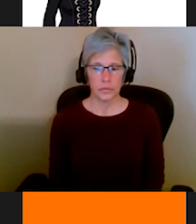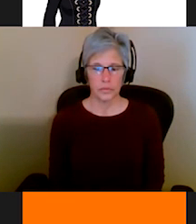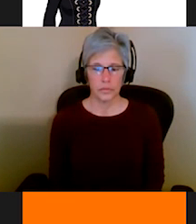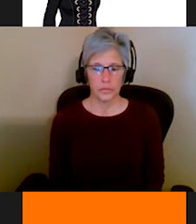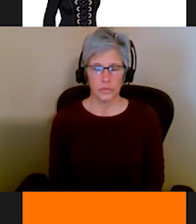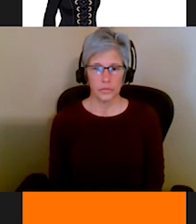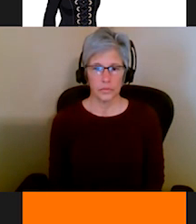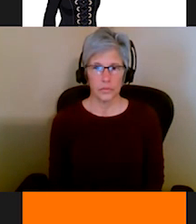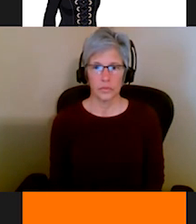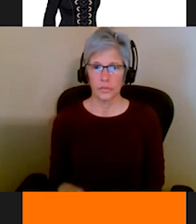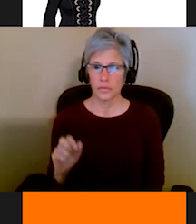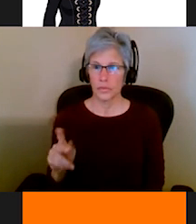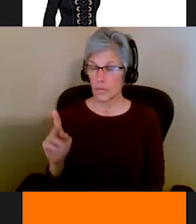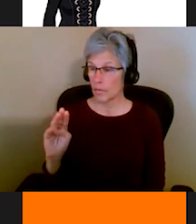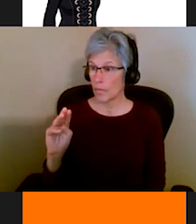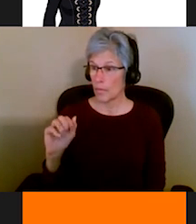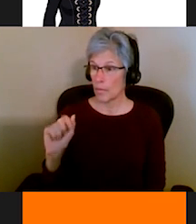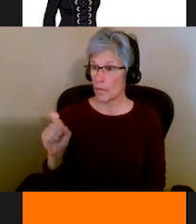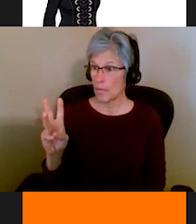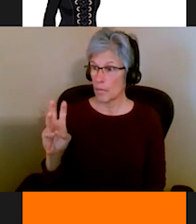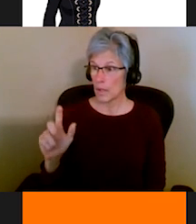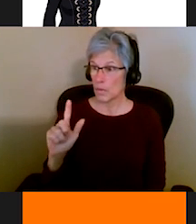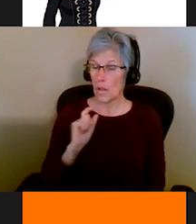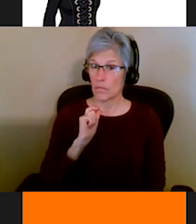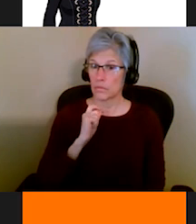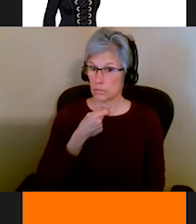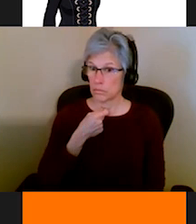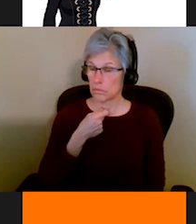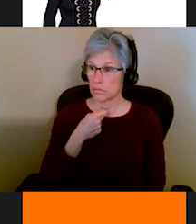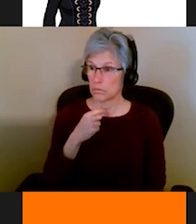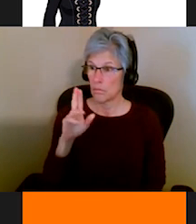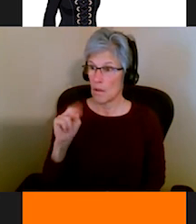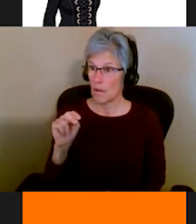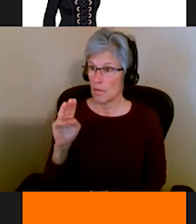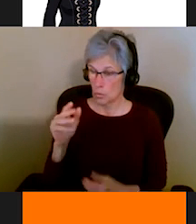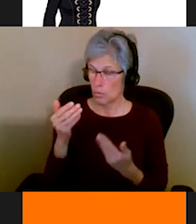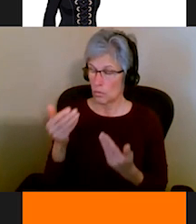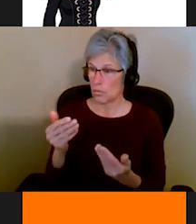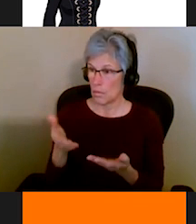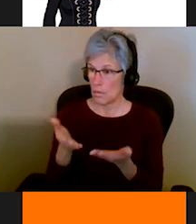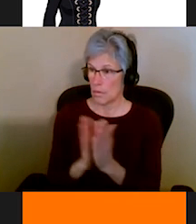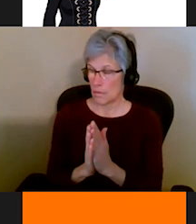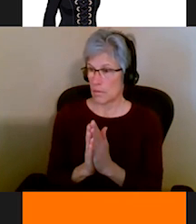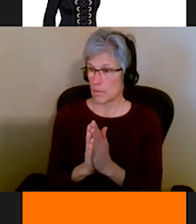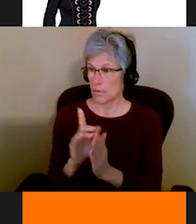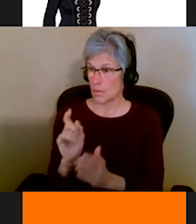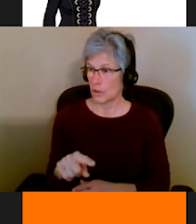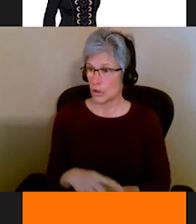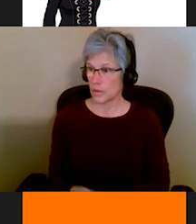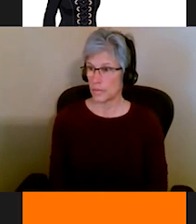Okay, Maxwell, if you unmute yourself, but feel free to ask your question of Chrissy X or Dr. Wargs.